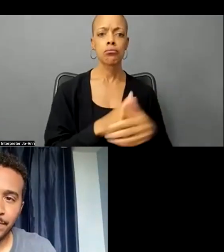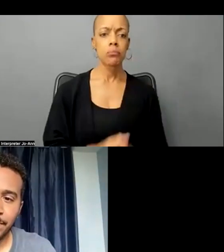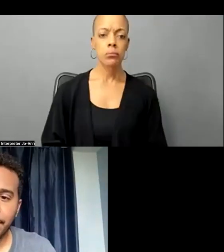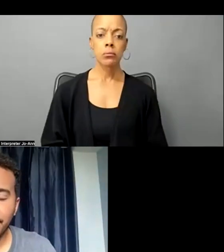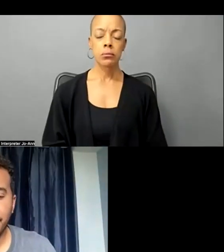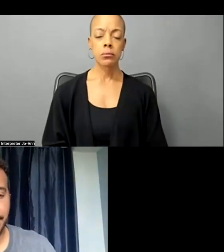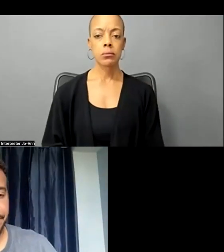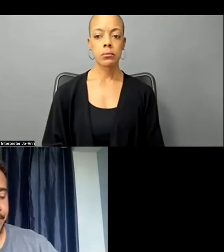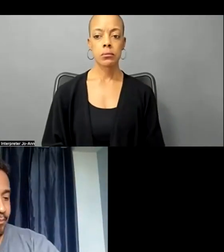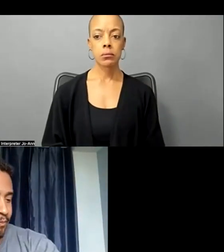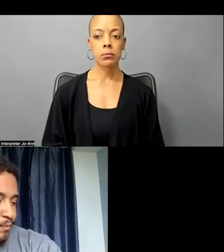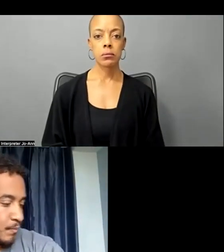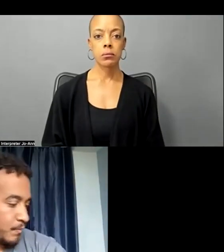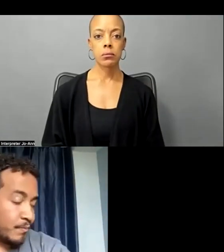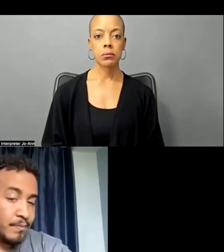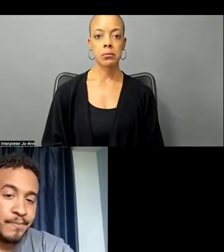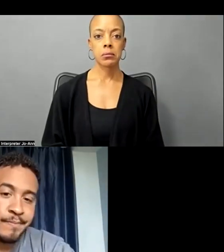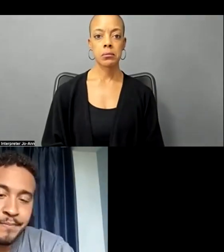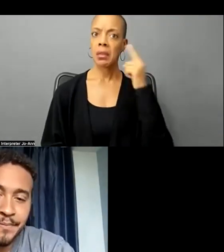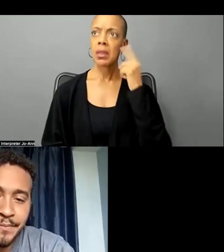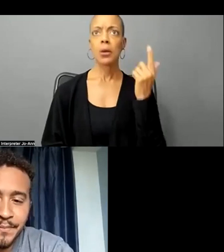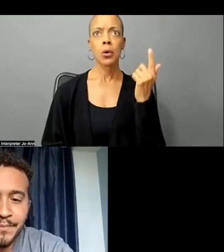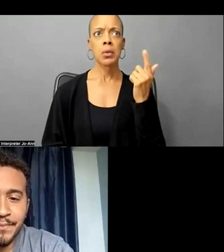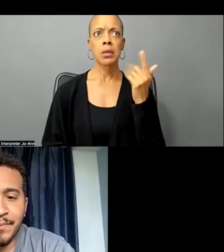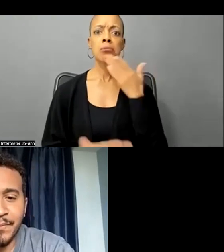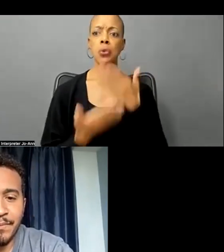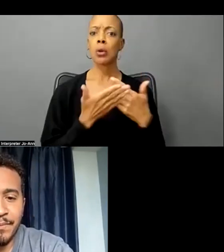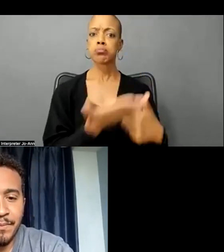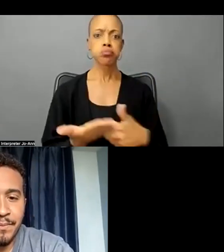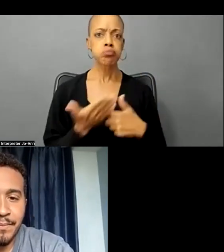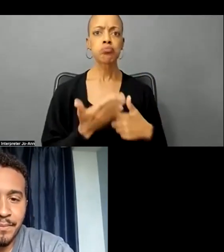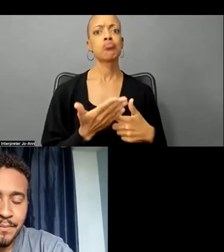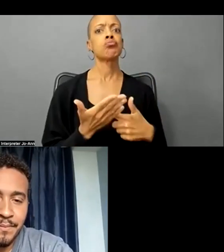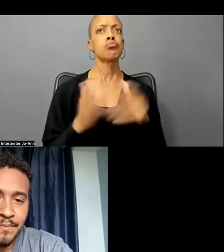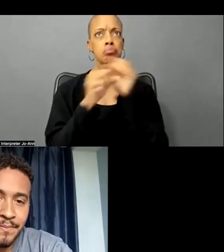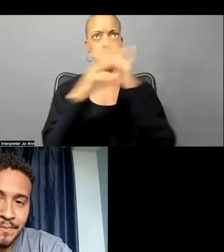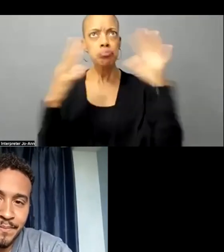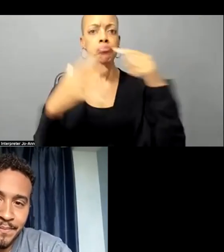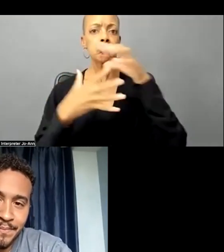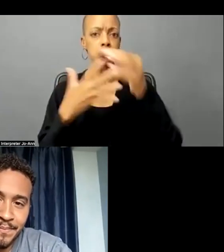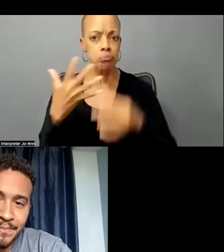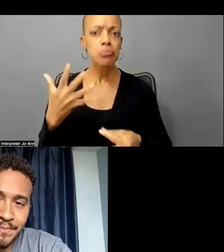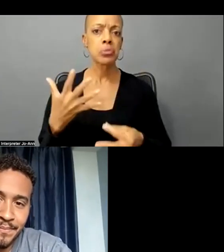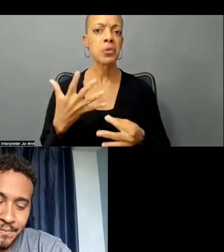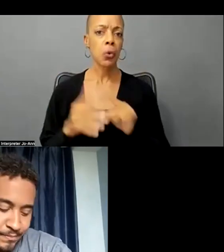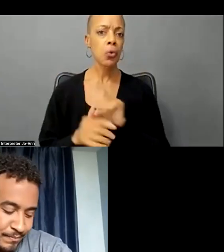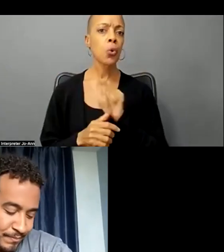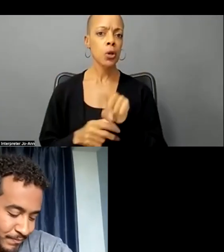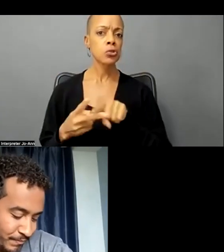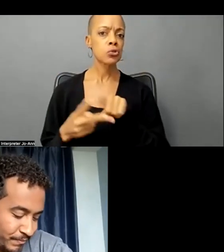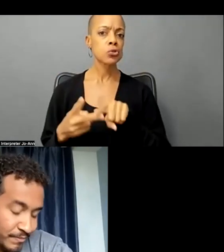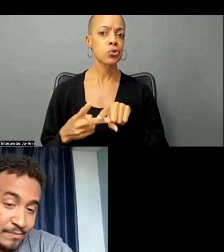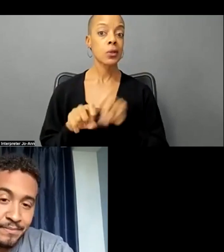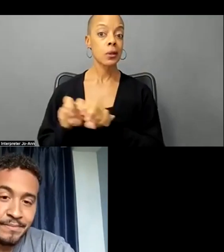AGM. I think it'll be really insightful context for the questions that we're considering tonight on the panel. I'd like to